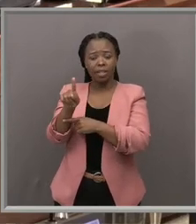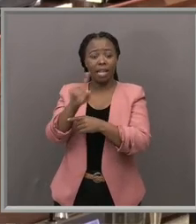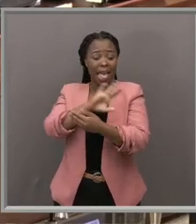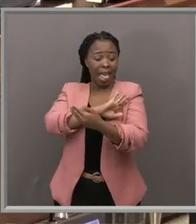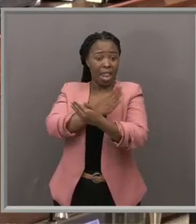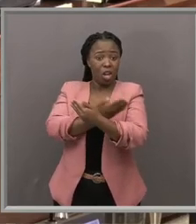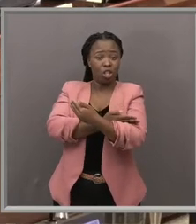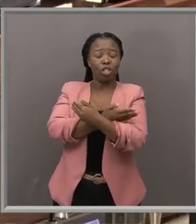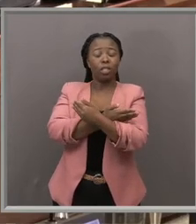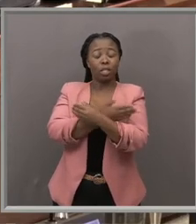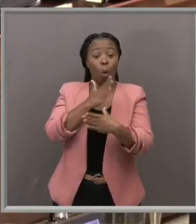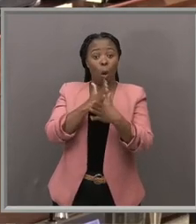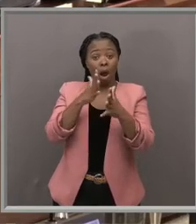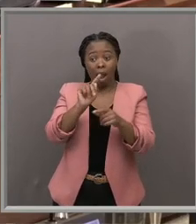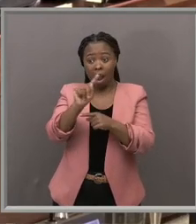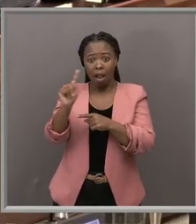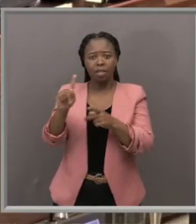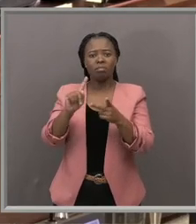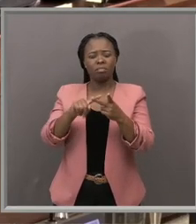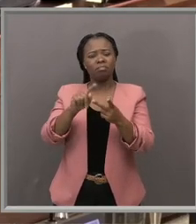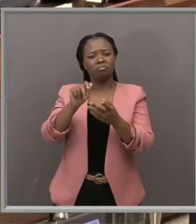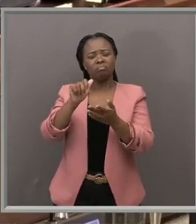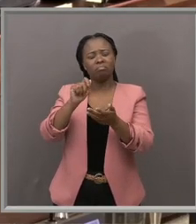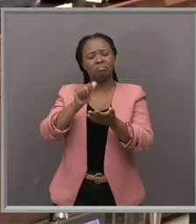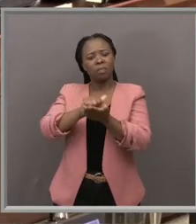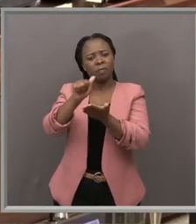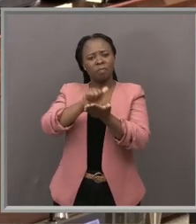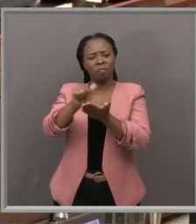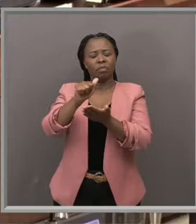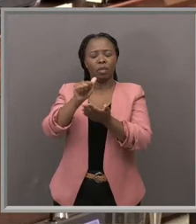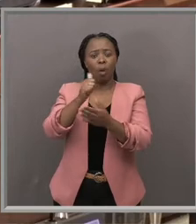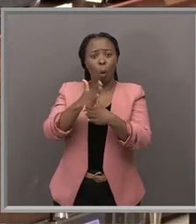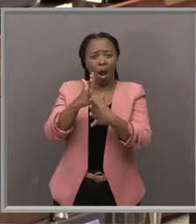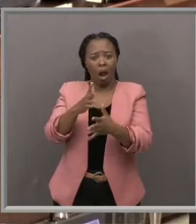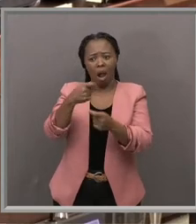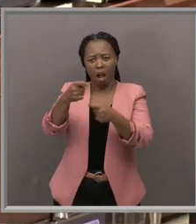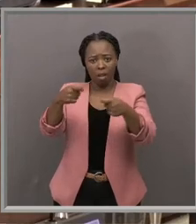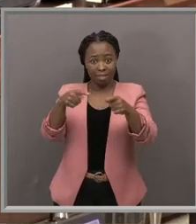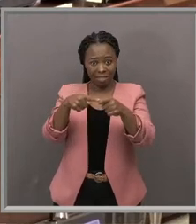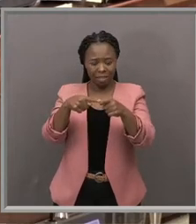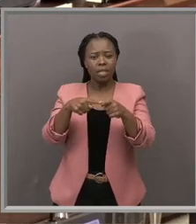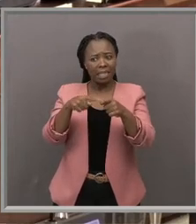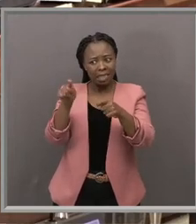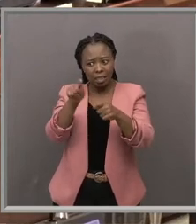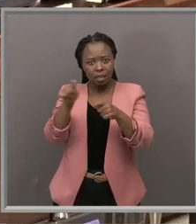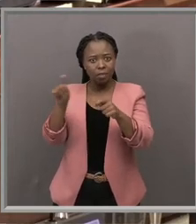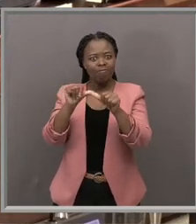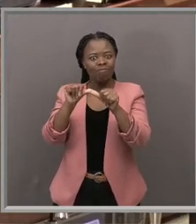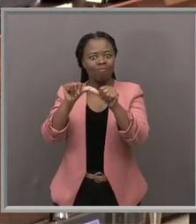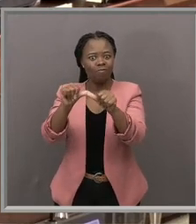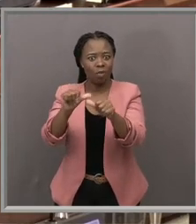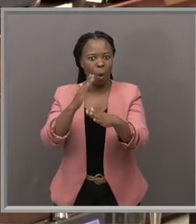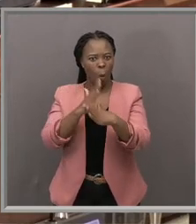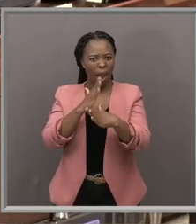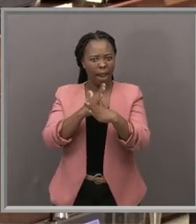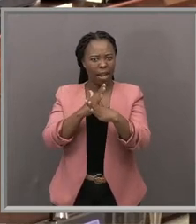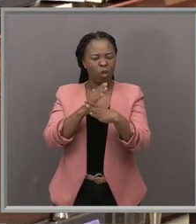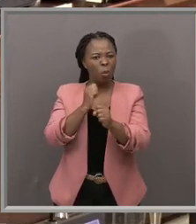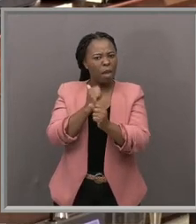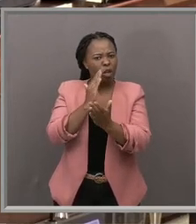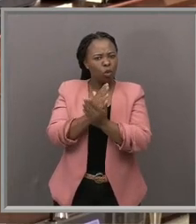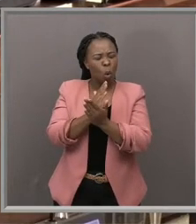workers, and retail workers who also continue to do work and kept our country going